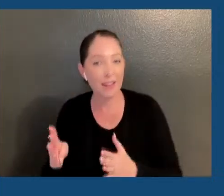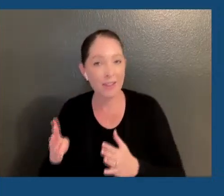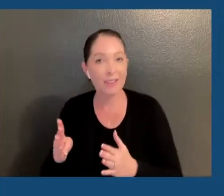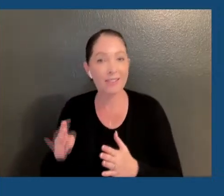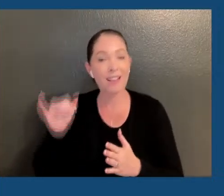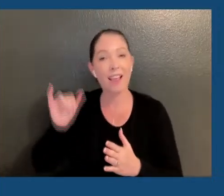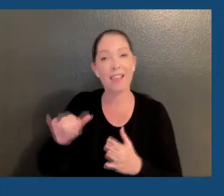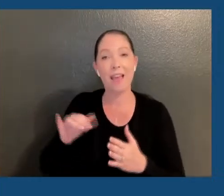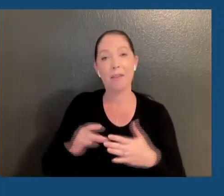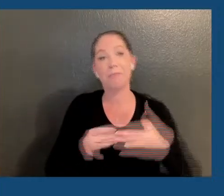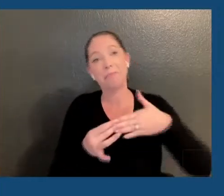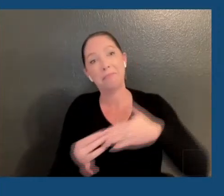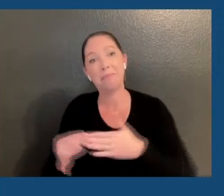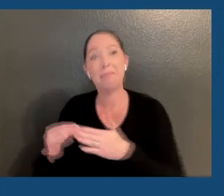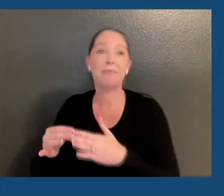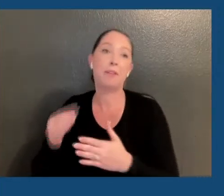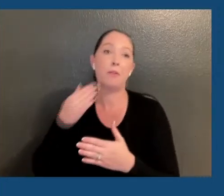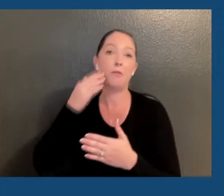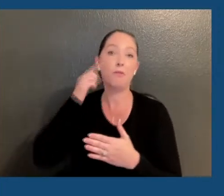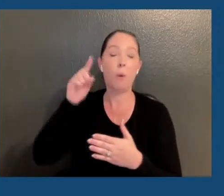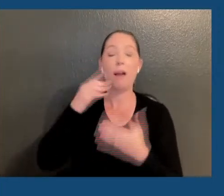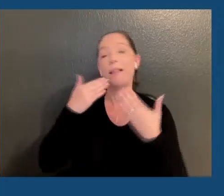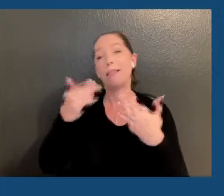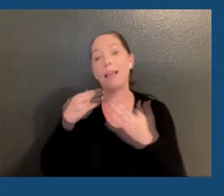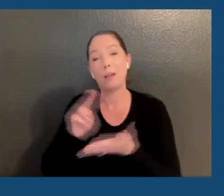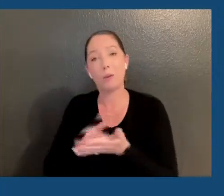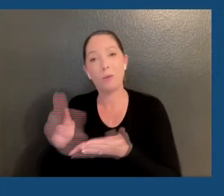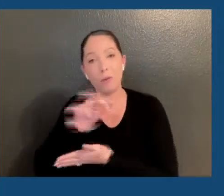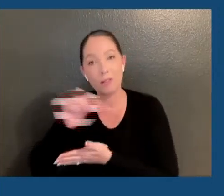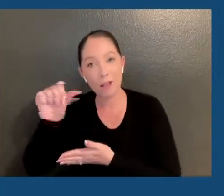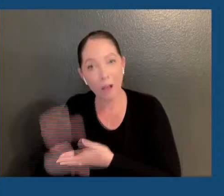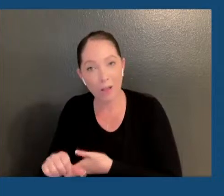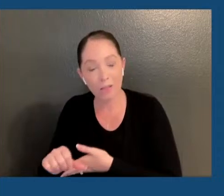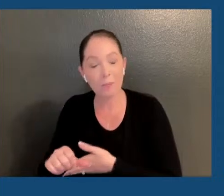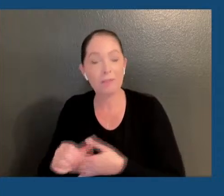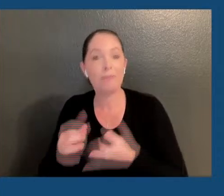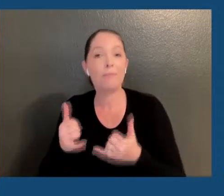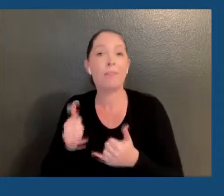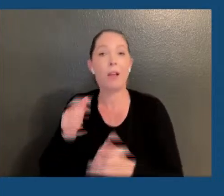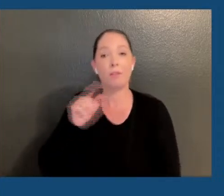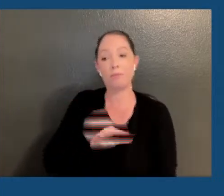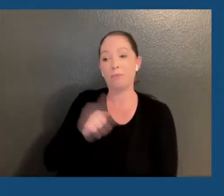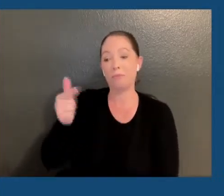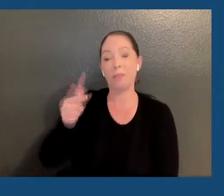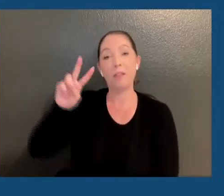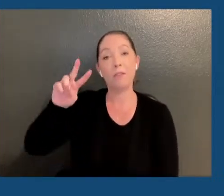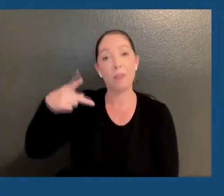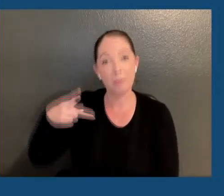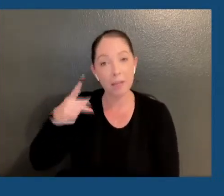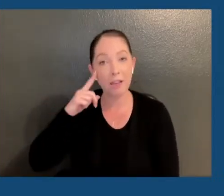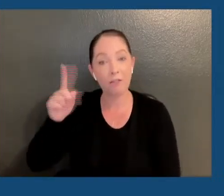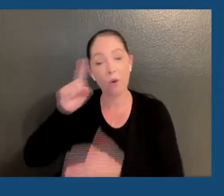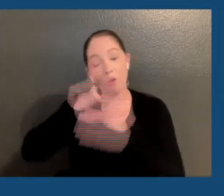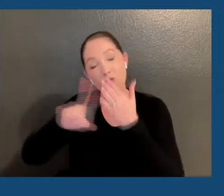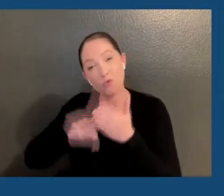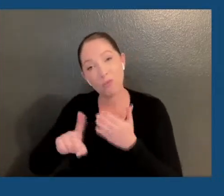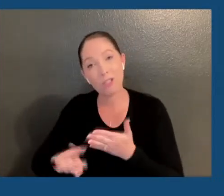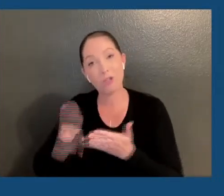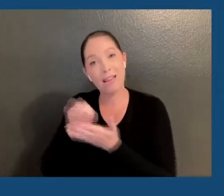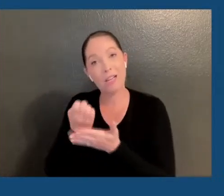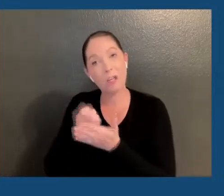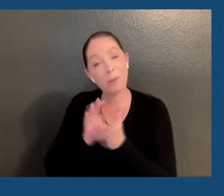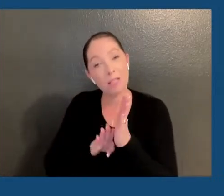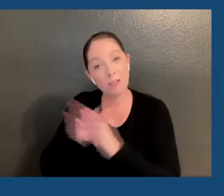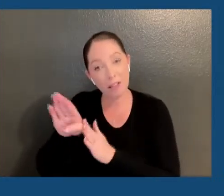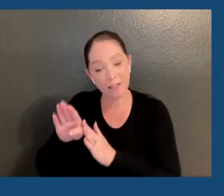again to the UAlbany community and to turn this over to UAlbany Vice President for Research and Economic Development,